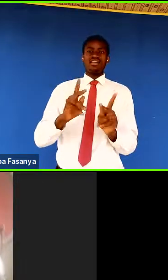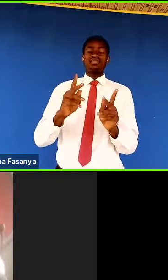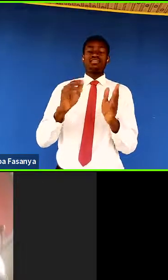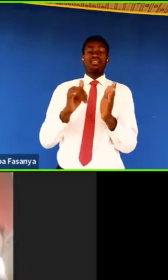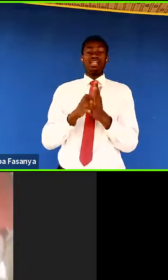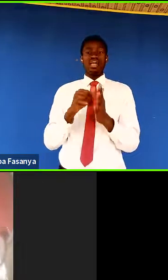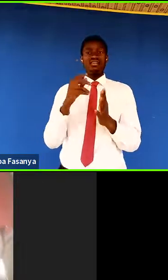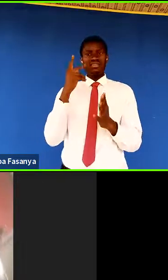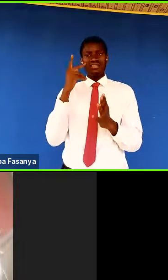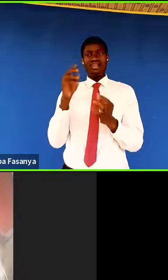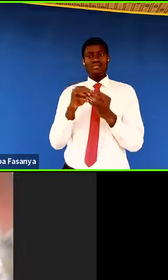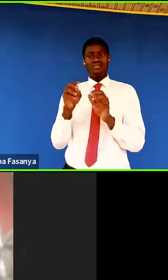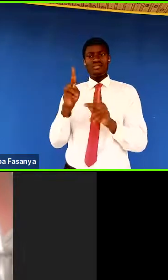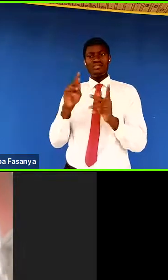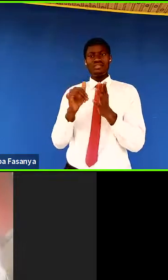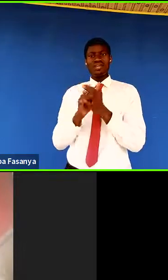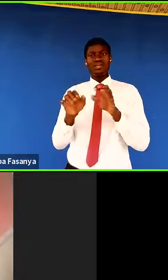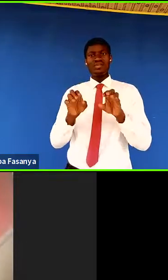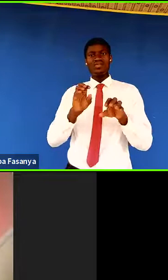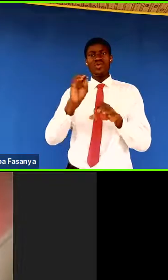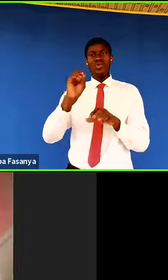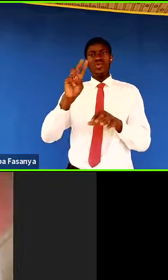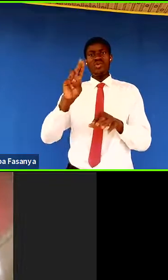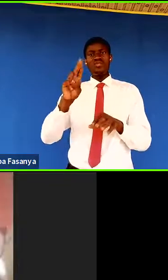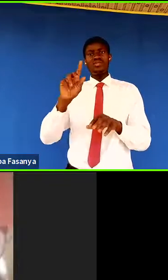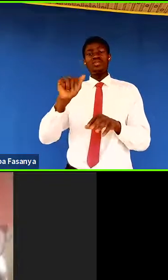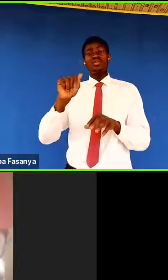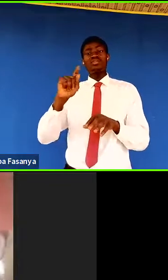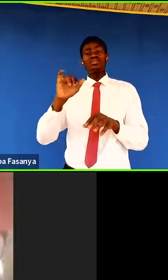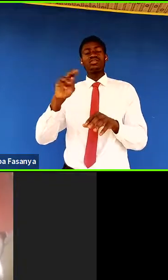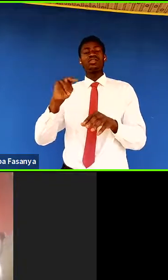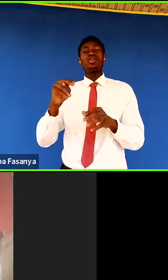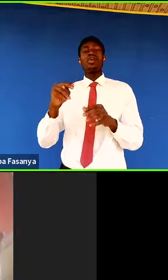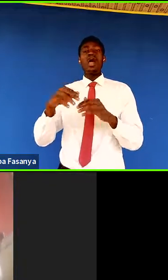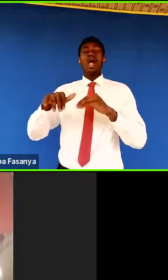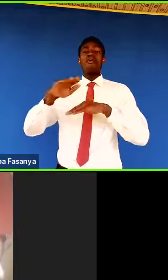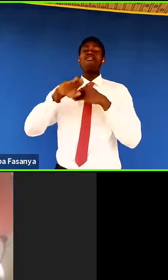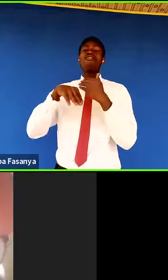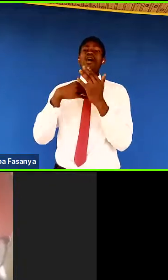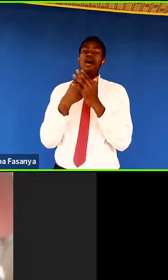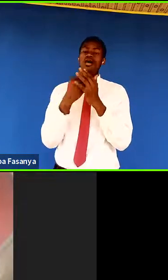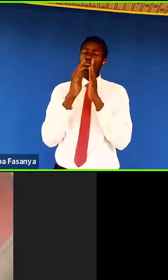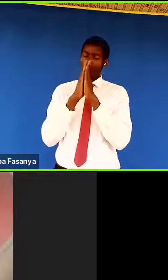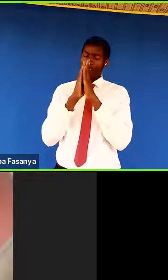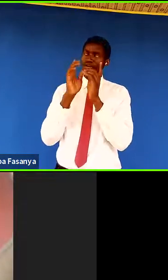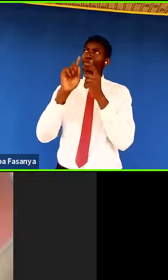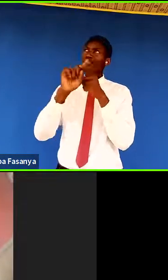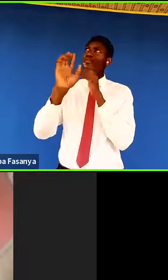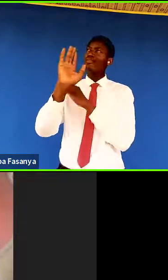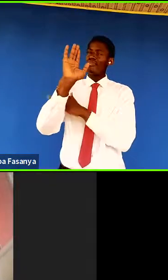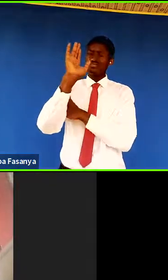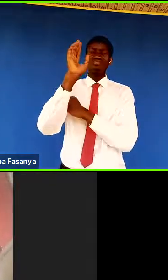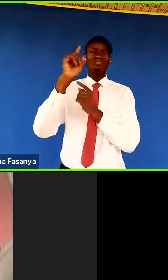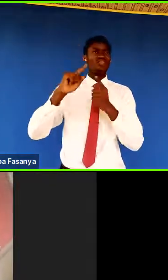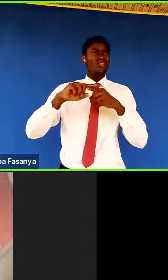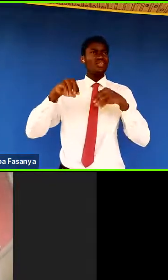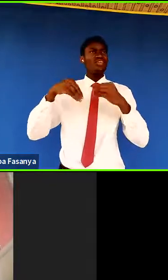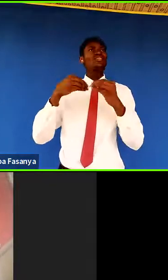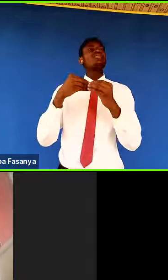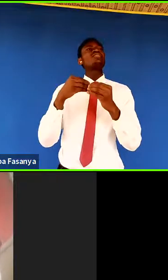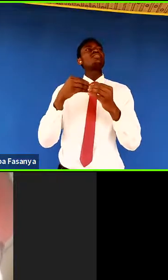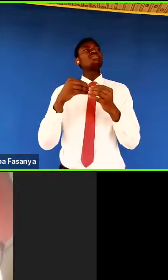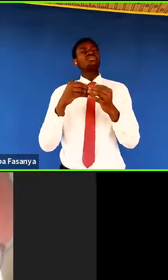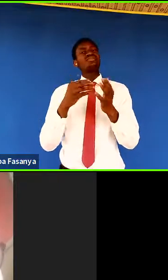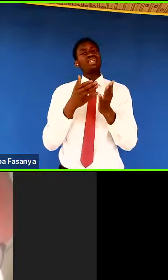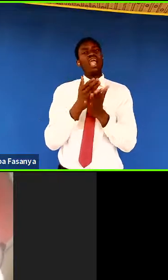stuff. And above all, you can always pray and tell God the gender you so desire. Thank you very much. Thank